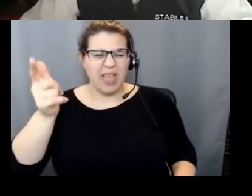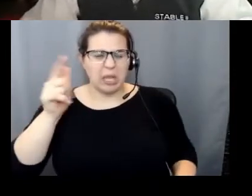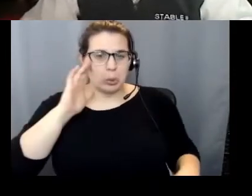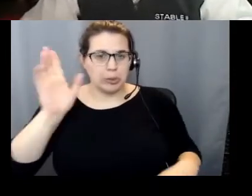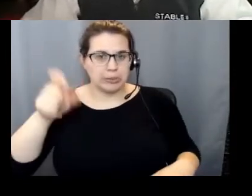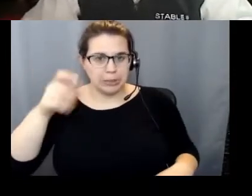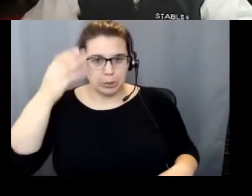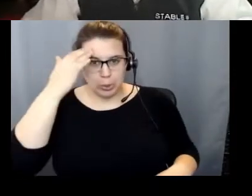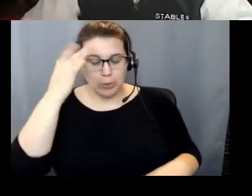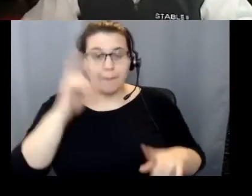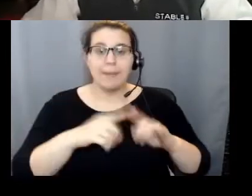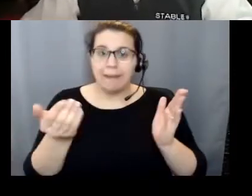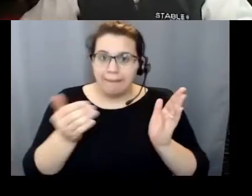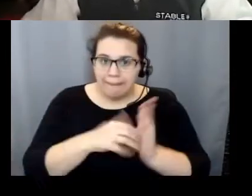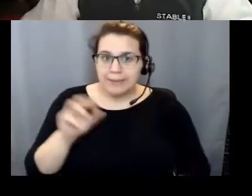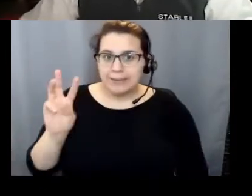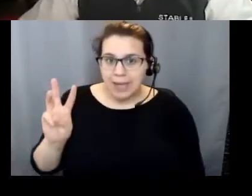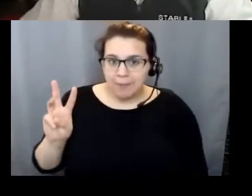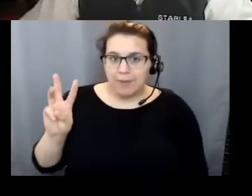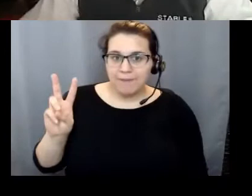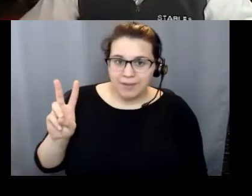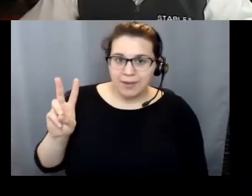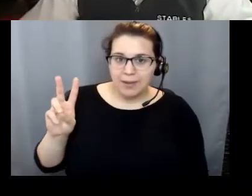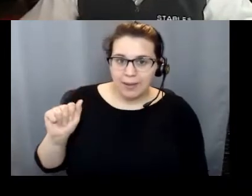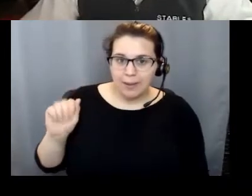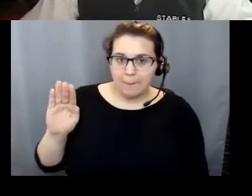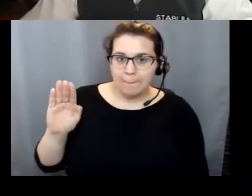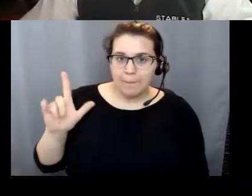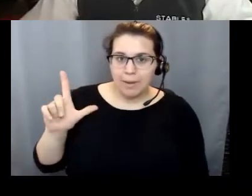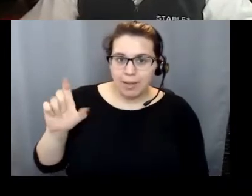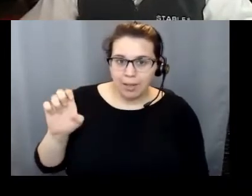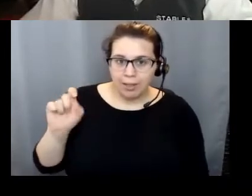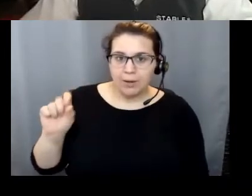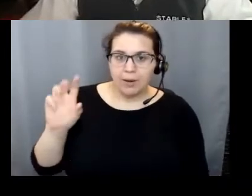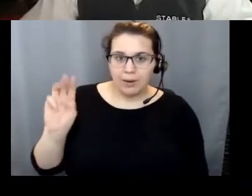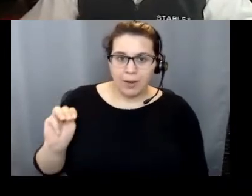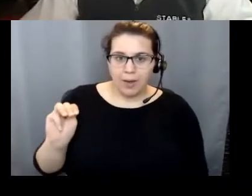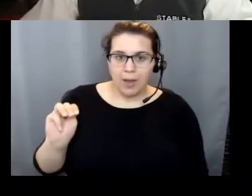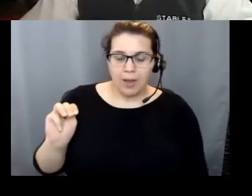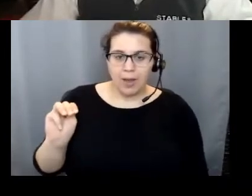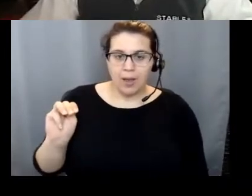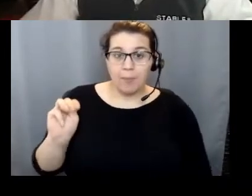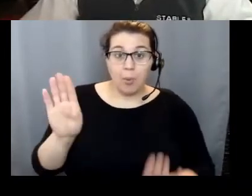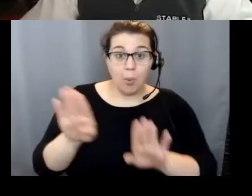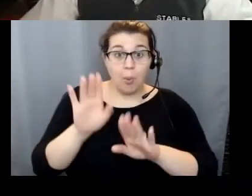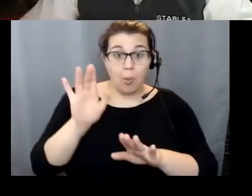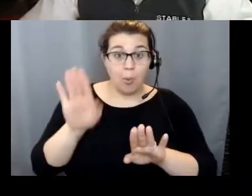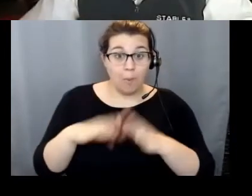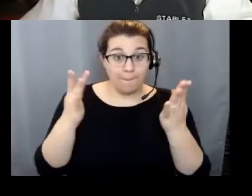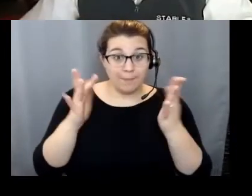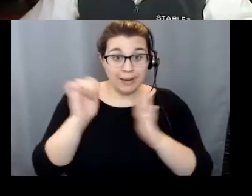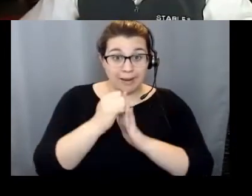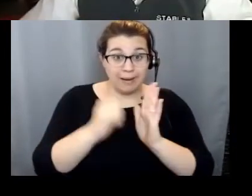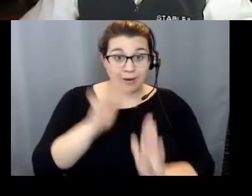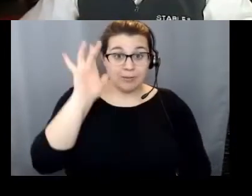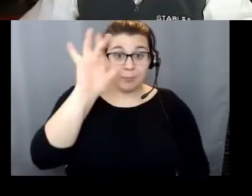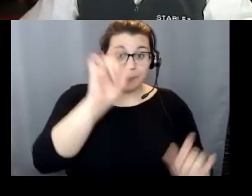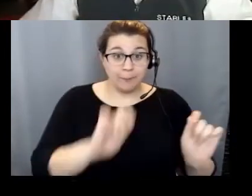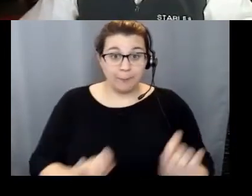again at WVABLE.com. When you hit the open an account button, you will be taken to our next